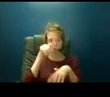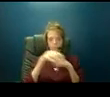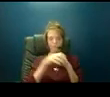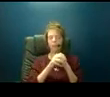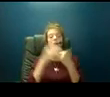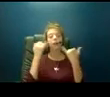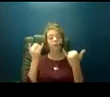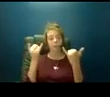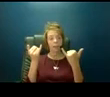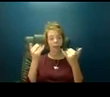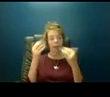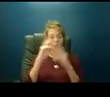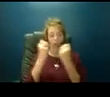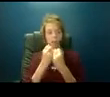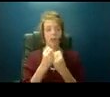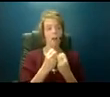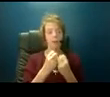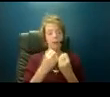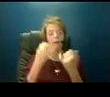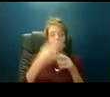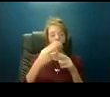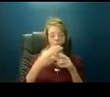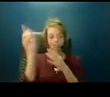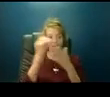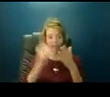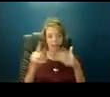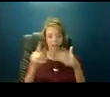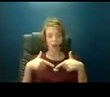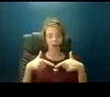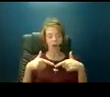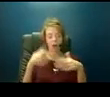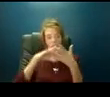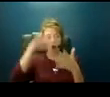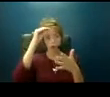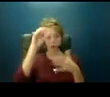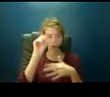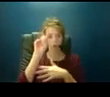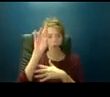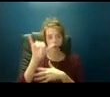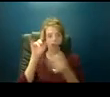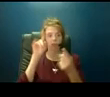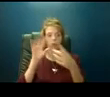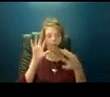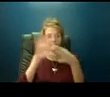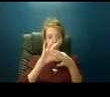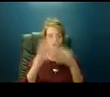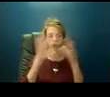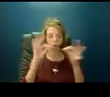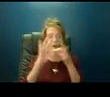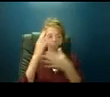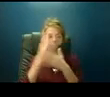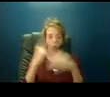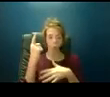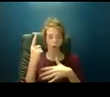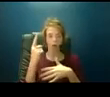Today's workshop is called Designing a Learning Story, Connecting Your Work to the Education Sector, Part 1, Mapping Your